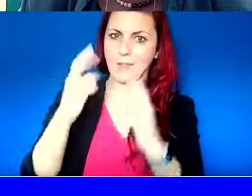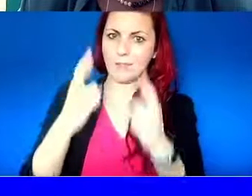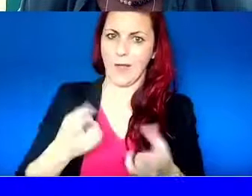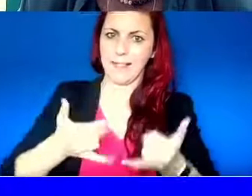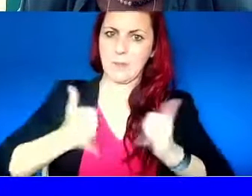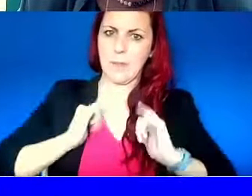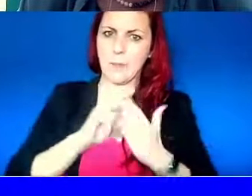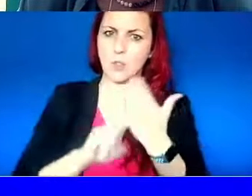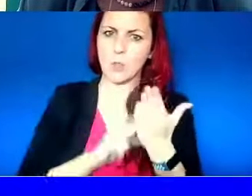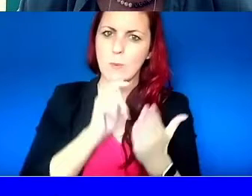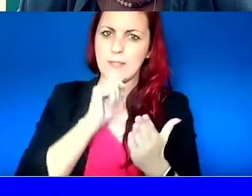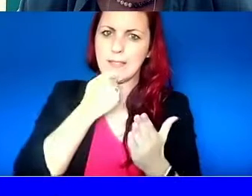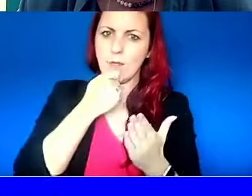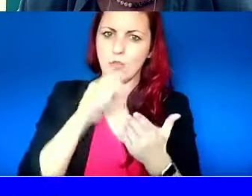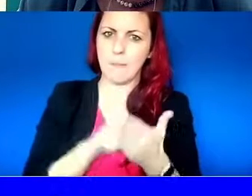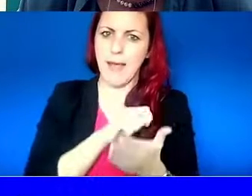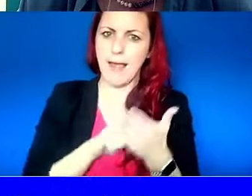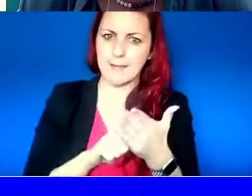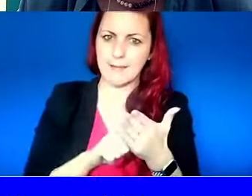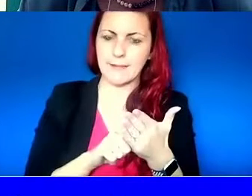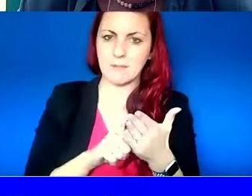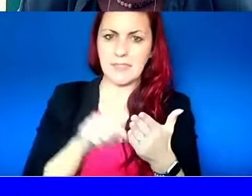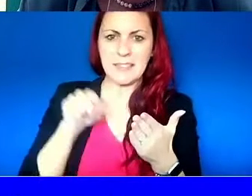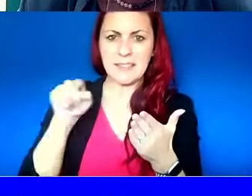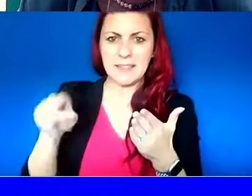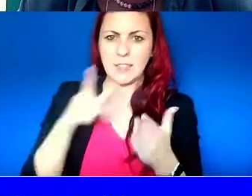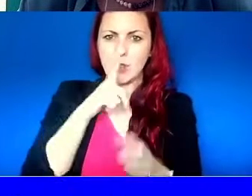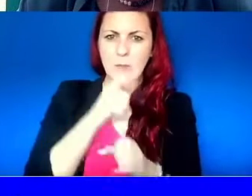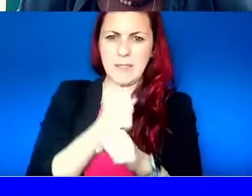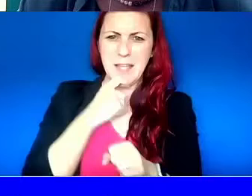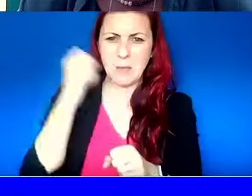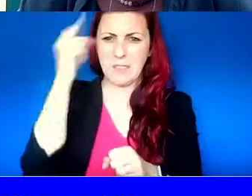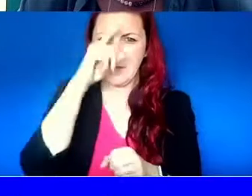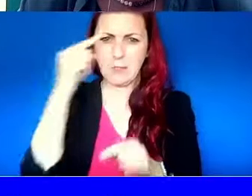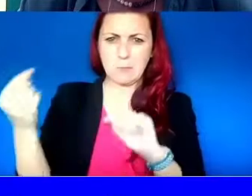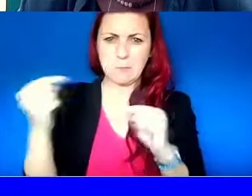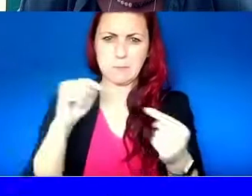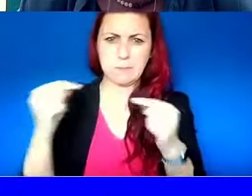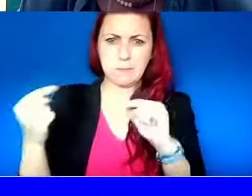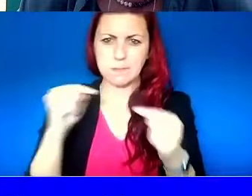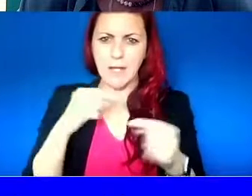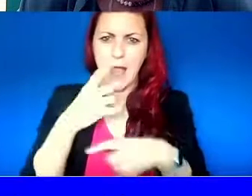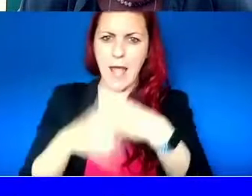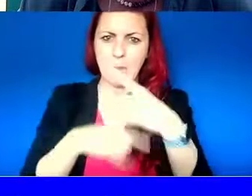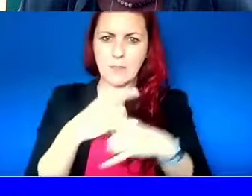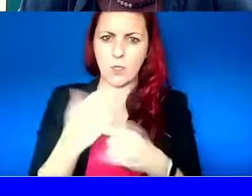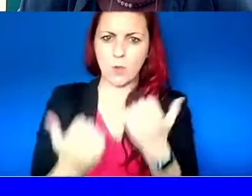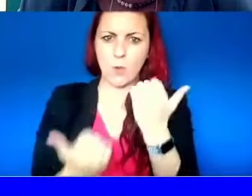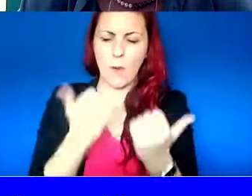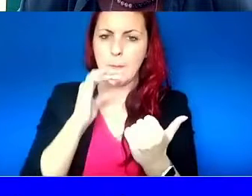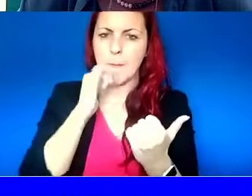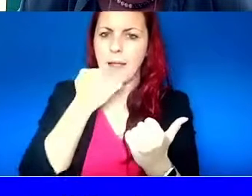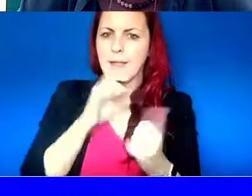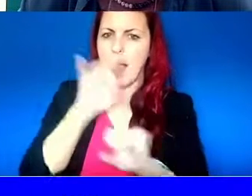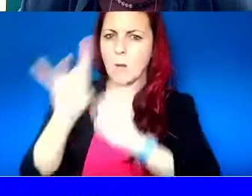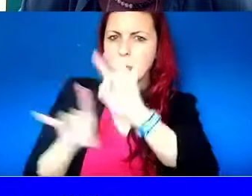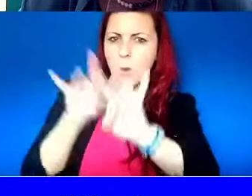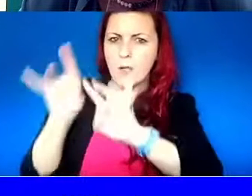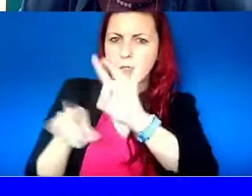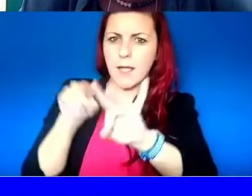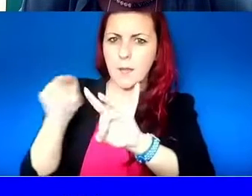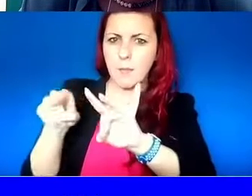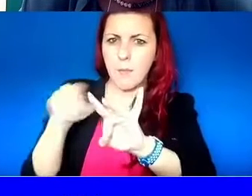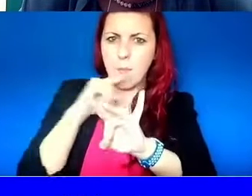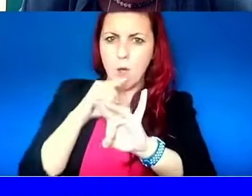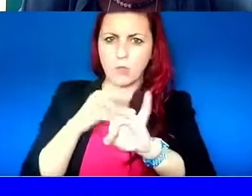ballot. He recounts how difficult his litigation was when he was cross-examined in relation to documents he simply